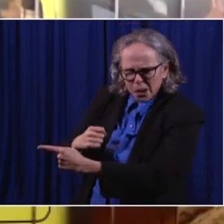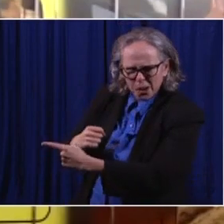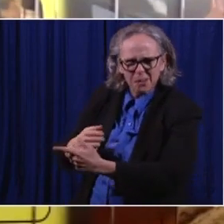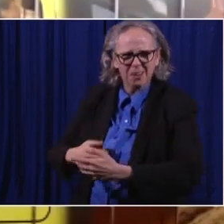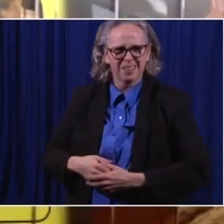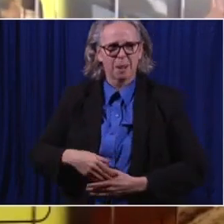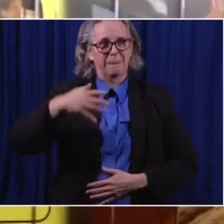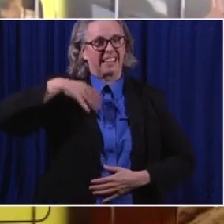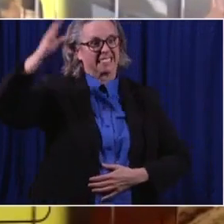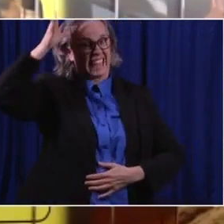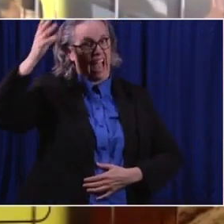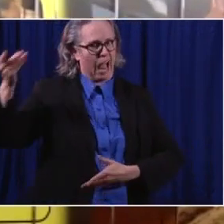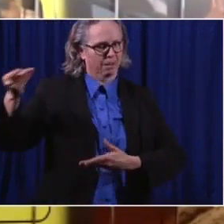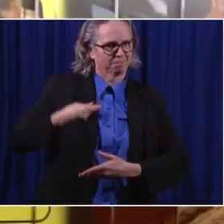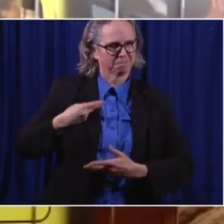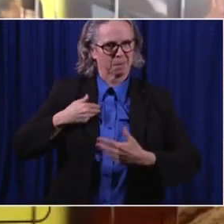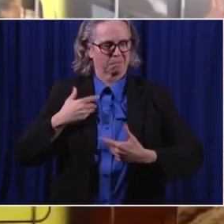Genetics.